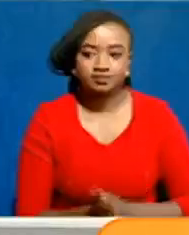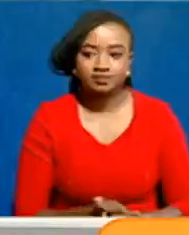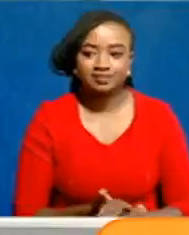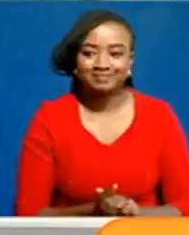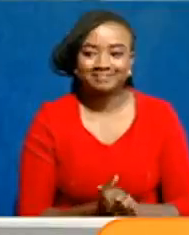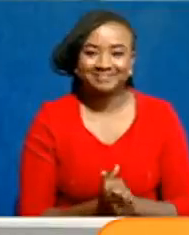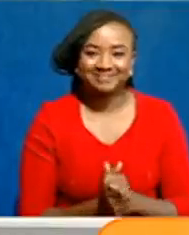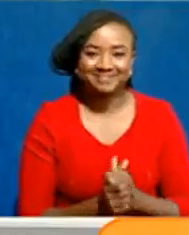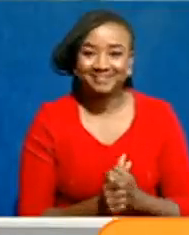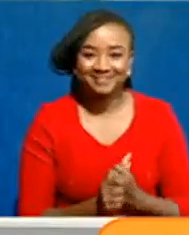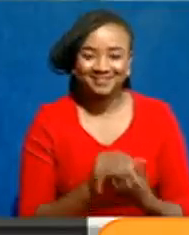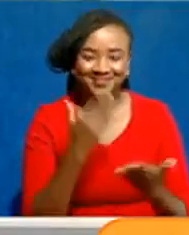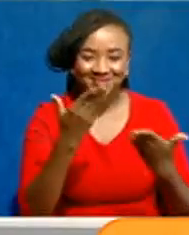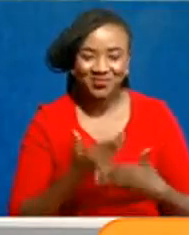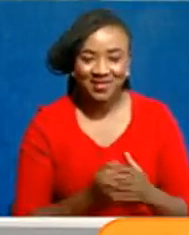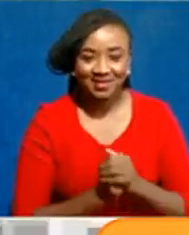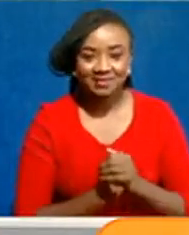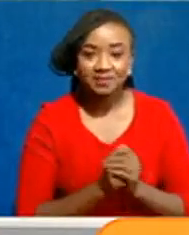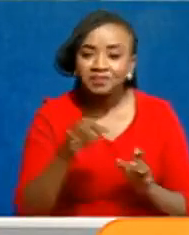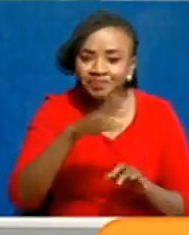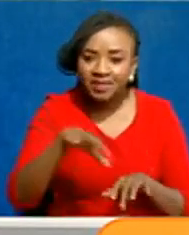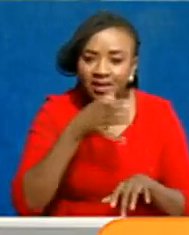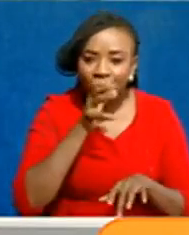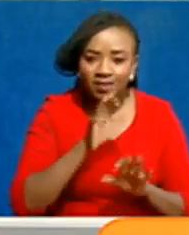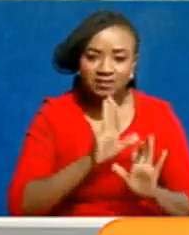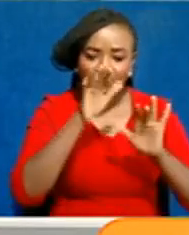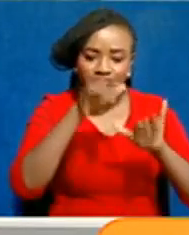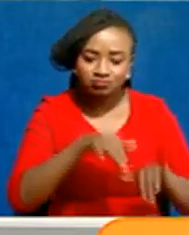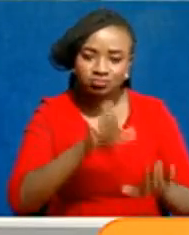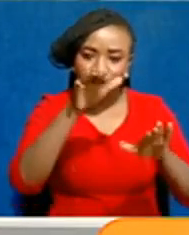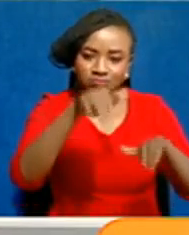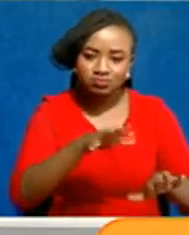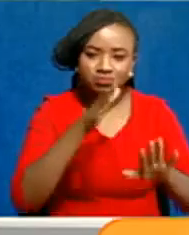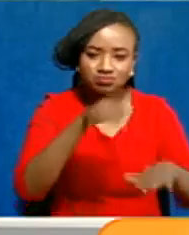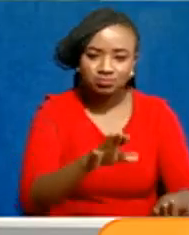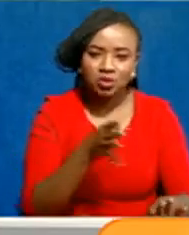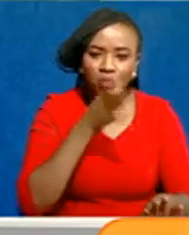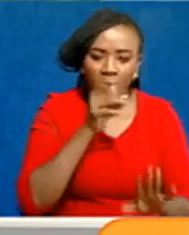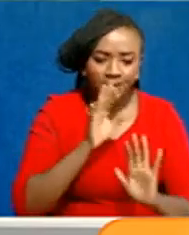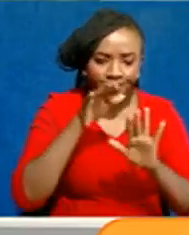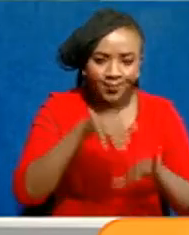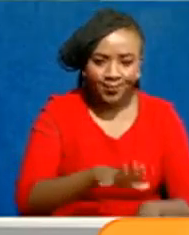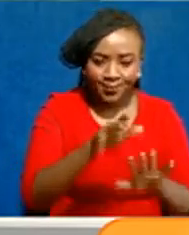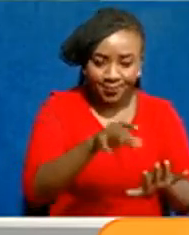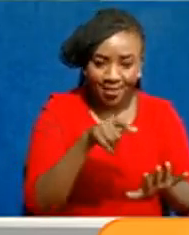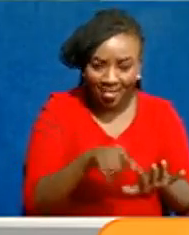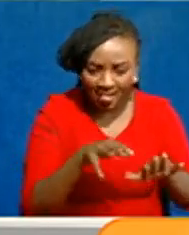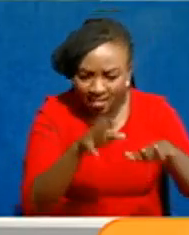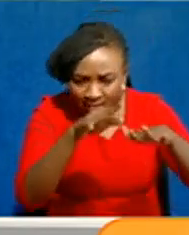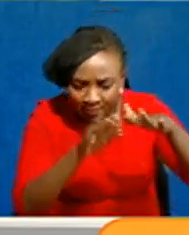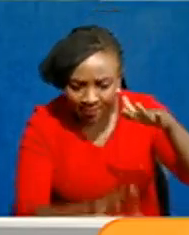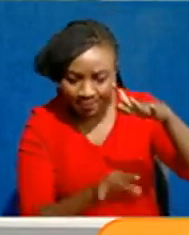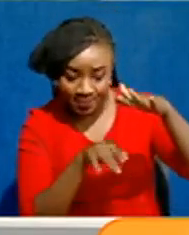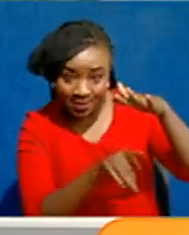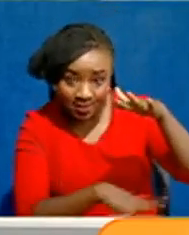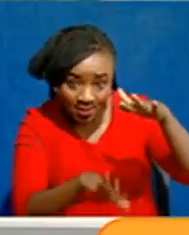Welcome back. So 82% of the coral reefs along Kenya's coasts are damaged. Climate change and overfishing are threatening to wipe